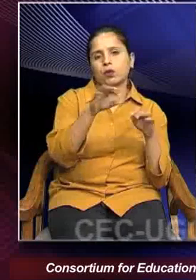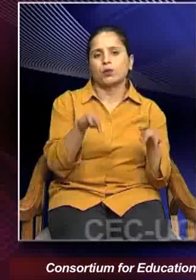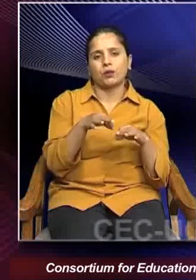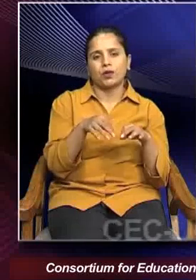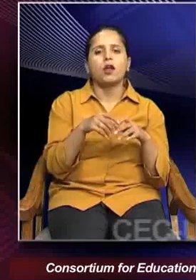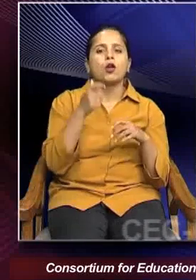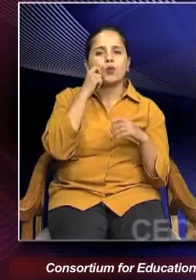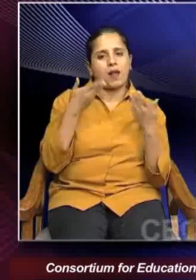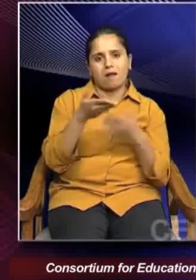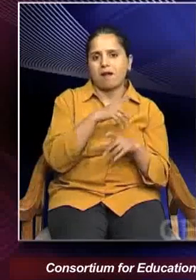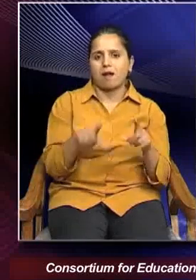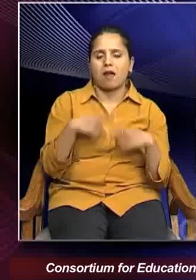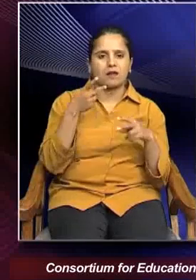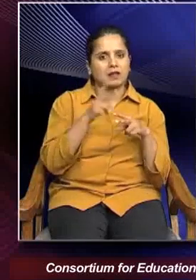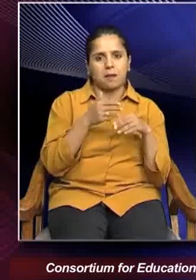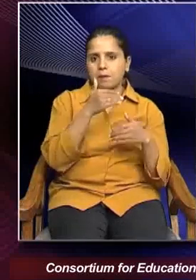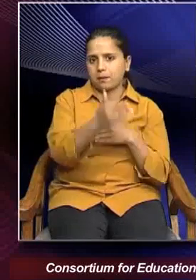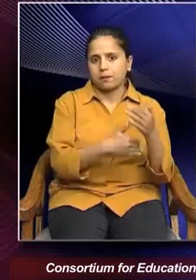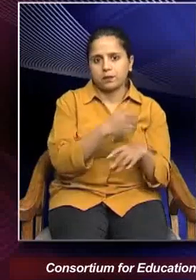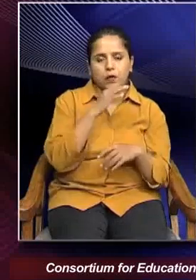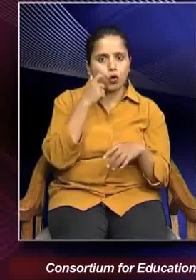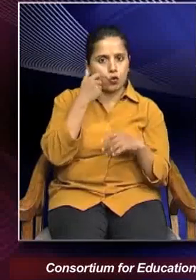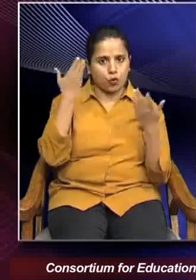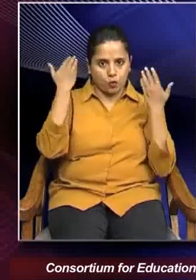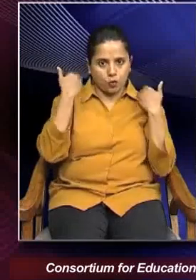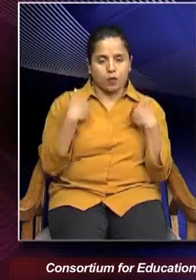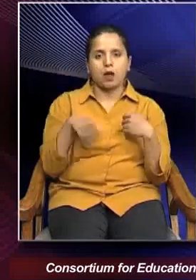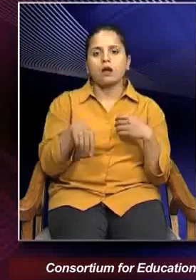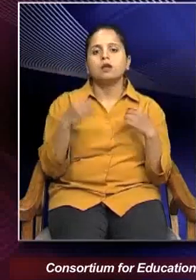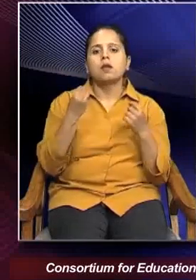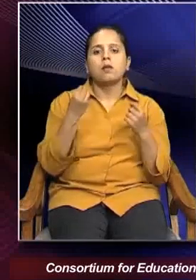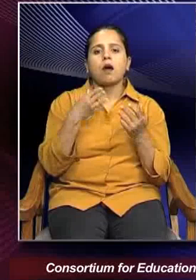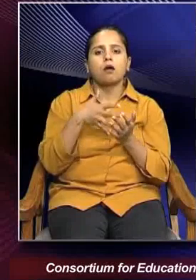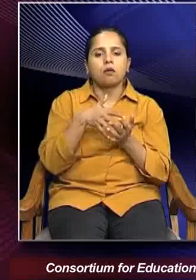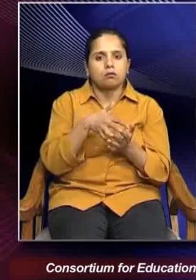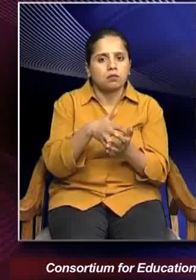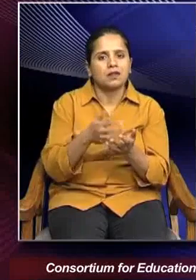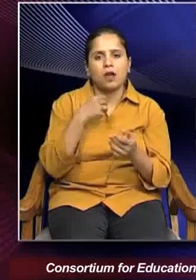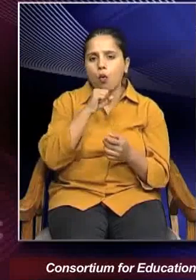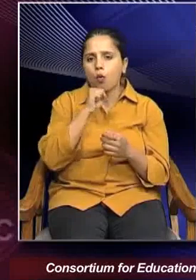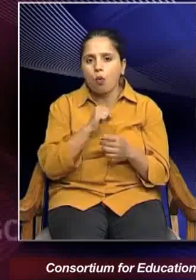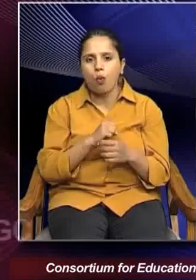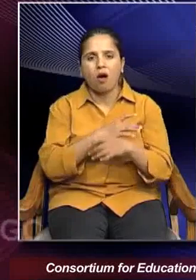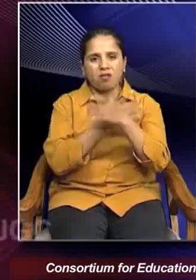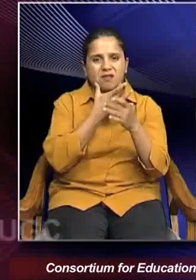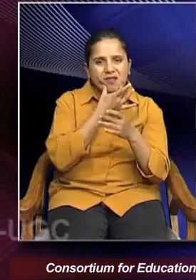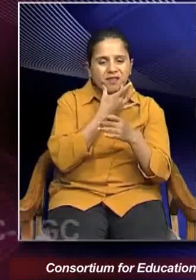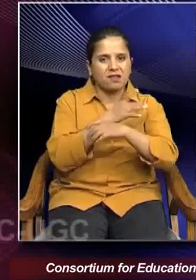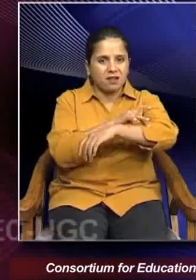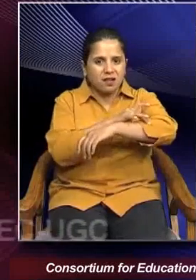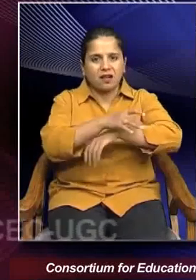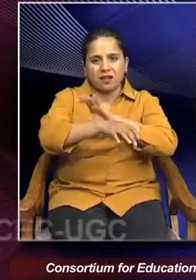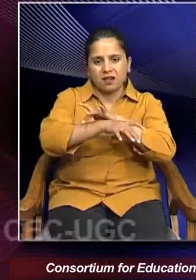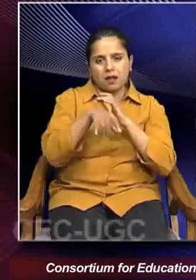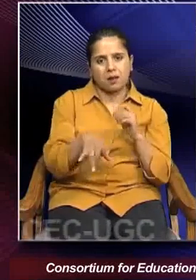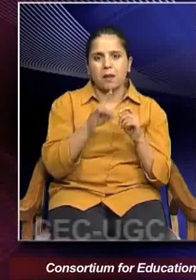Why? Because there is a process through which the human body deteriorates as people age. So after some time, even if you have how